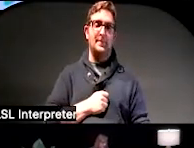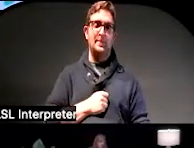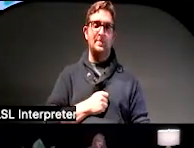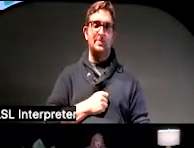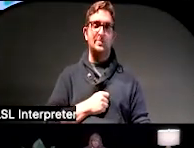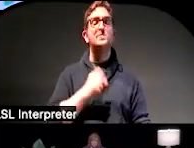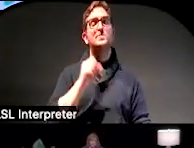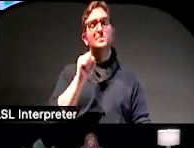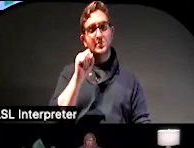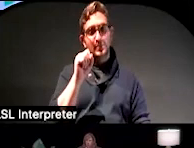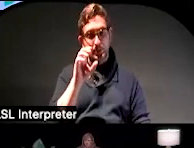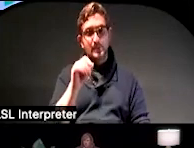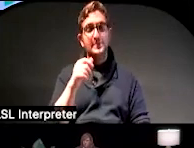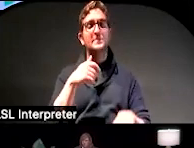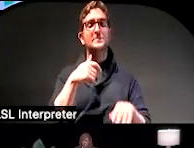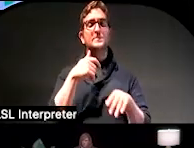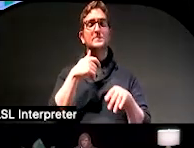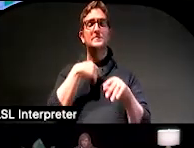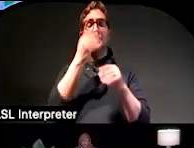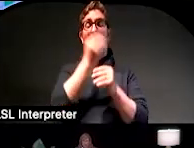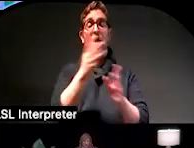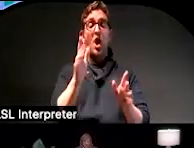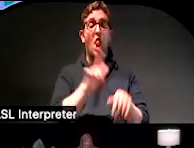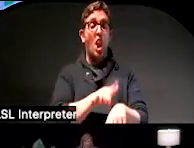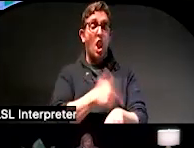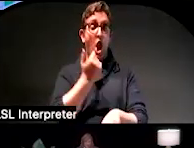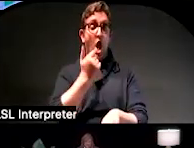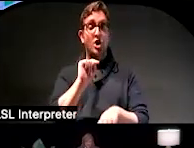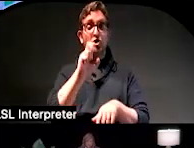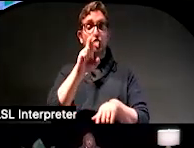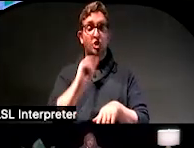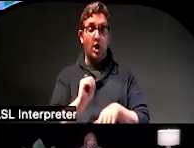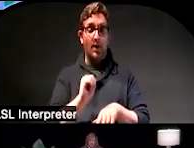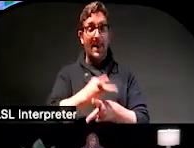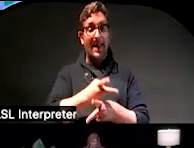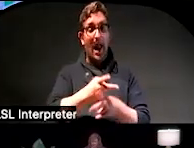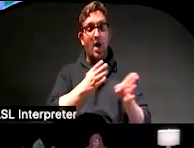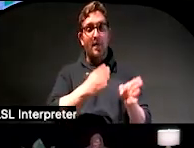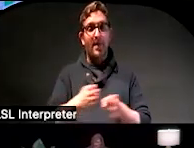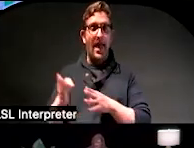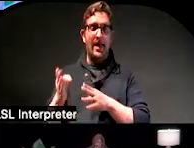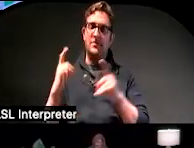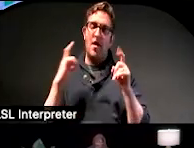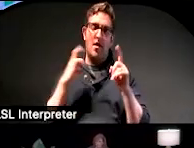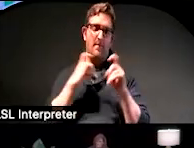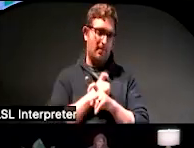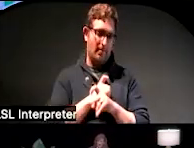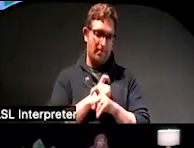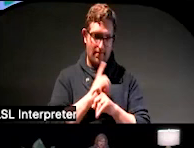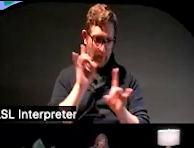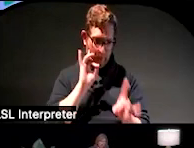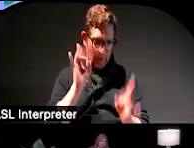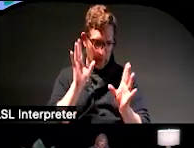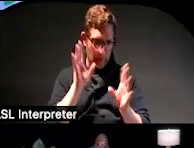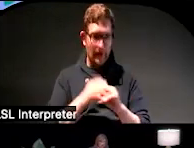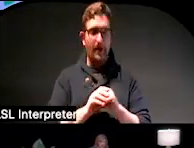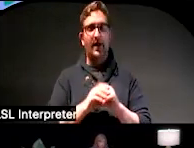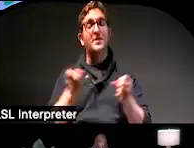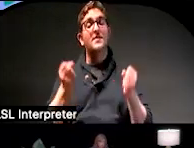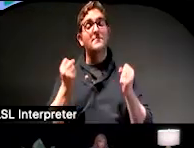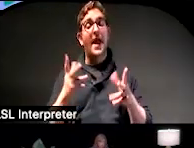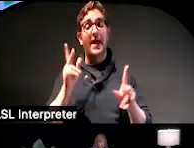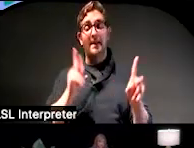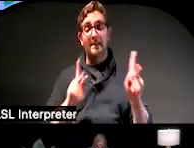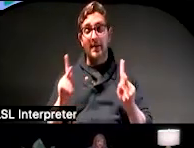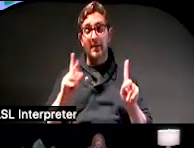So I will tell you that long-term care planning is very complicated. Many people